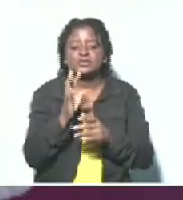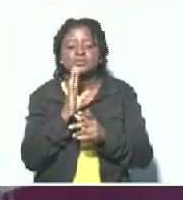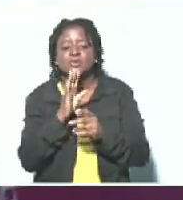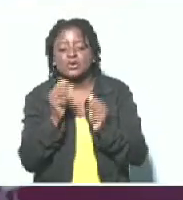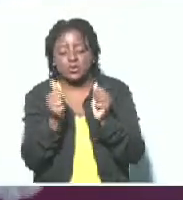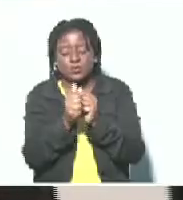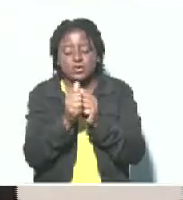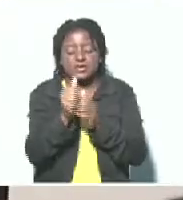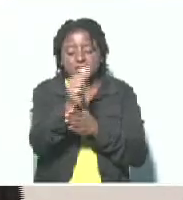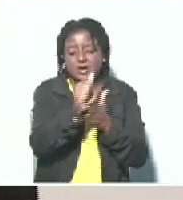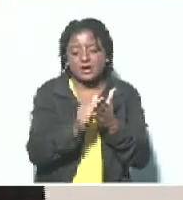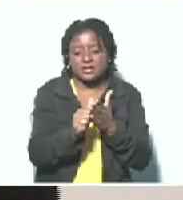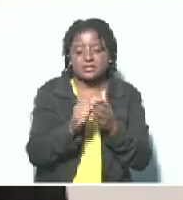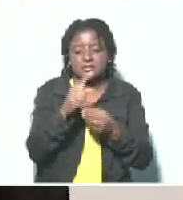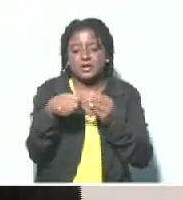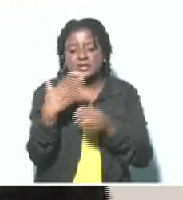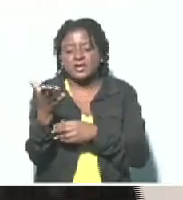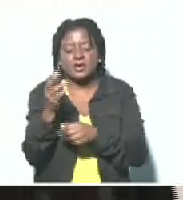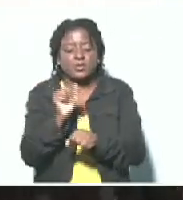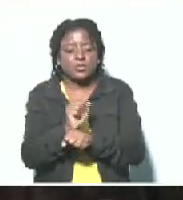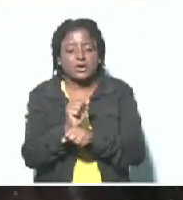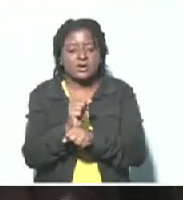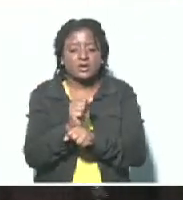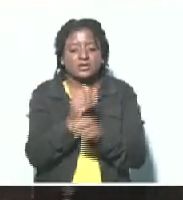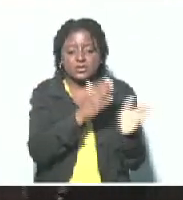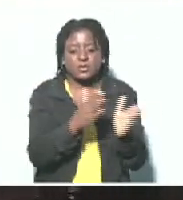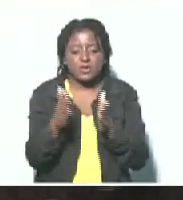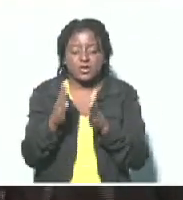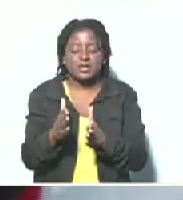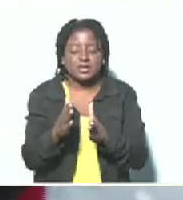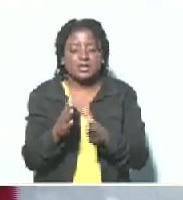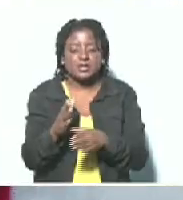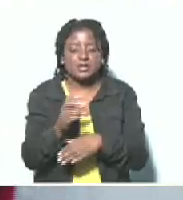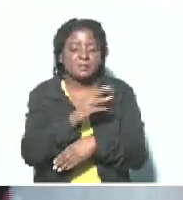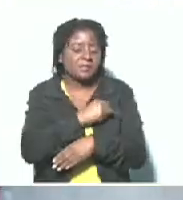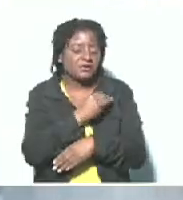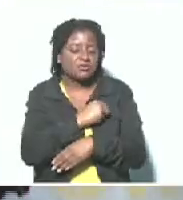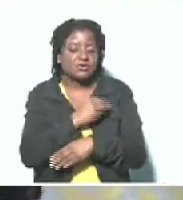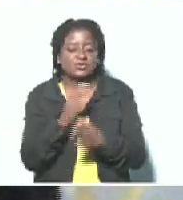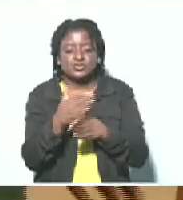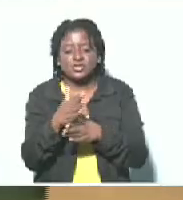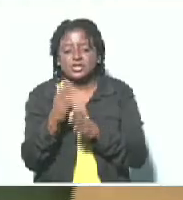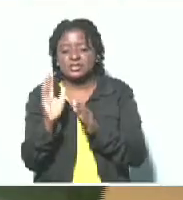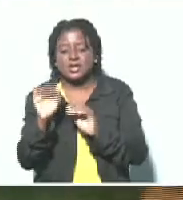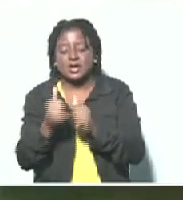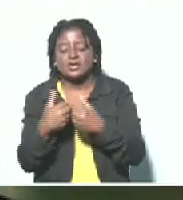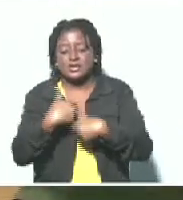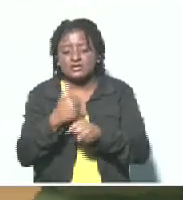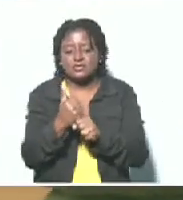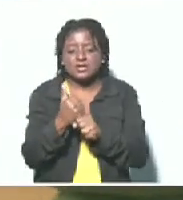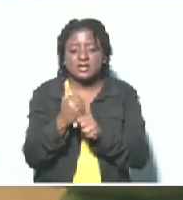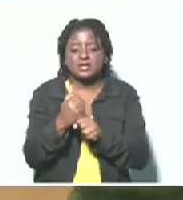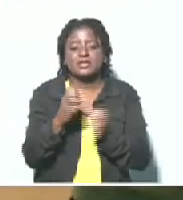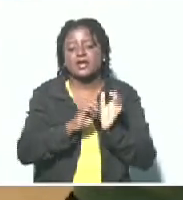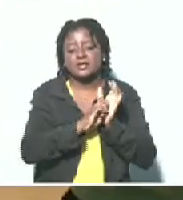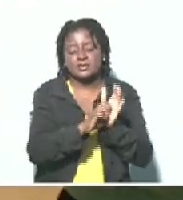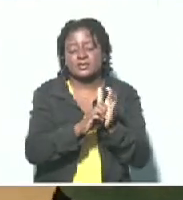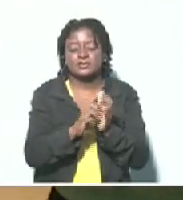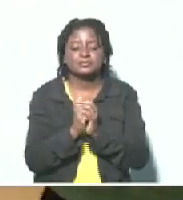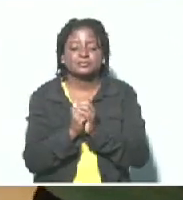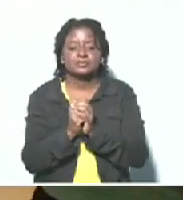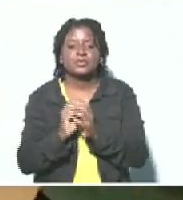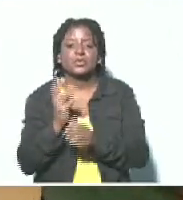Coordinator Nadine Seymour Monroe shares how the exhibition came together. We've decided to come together and just show what we